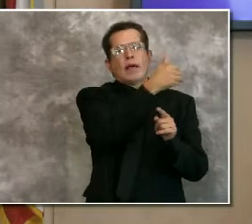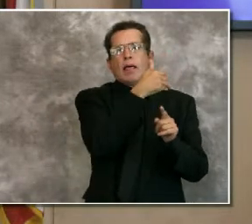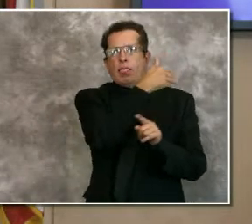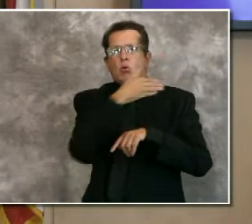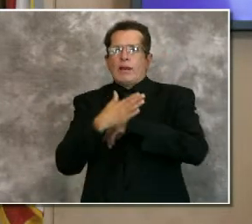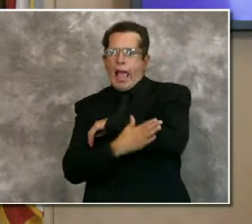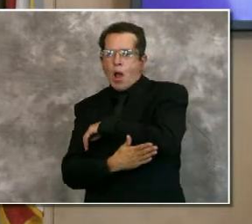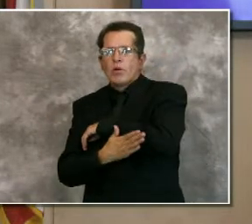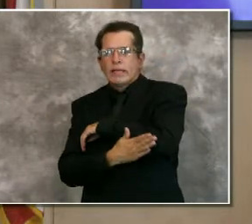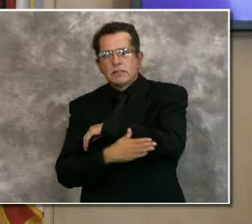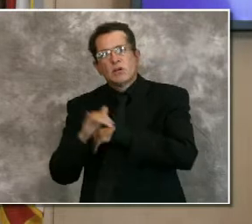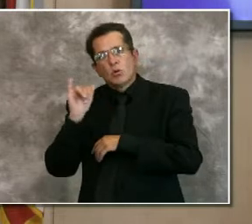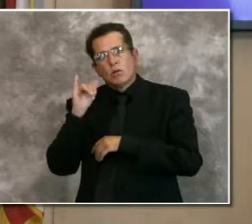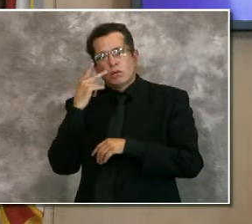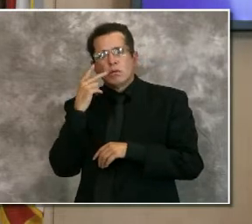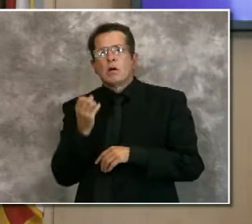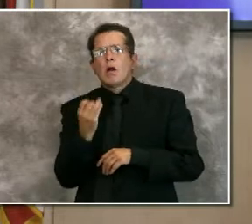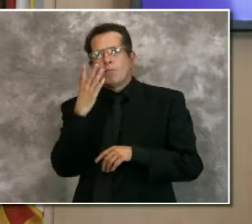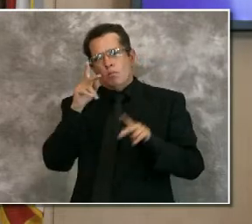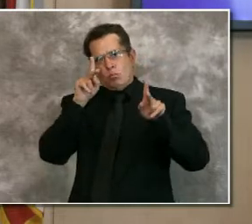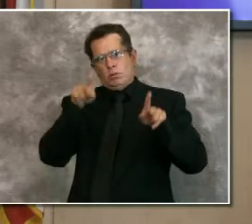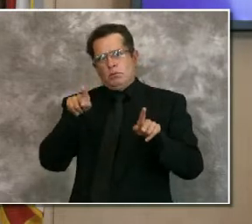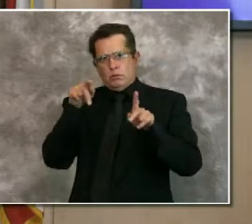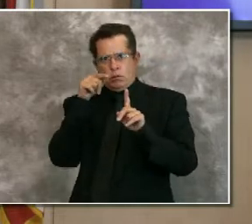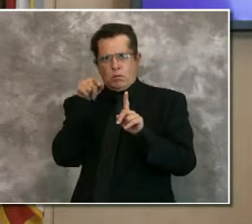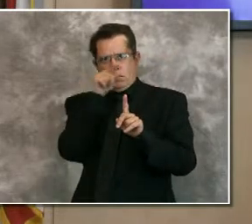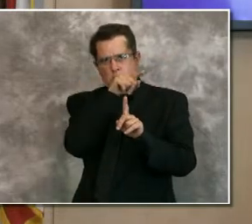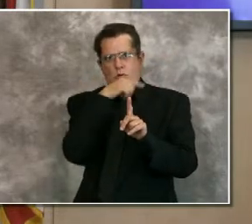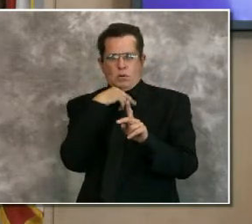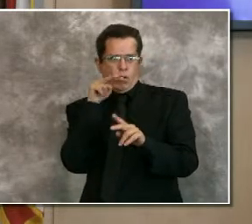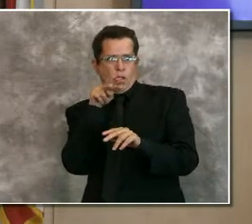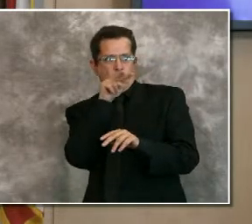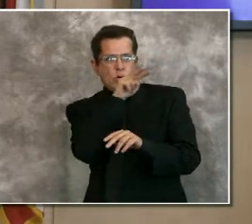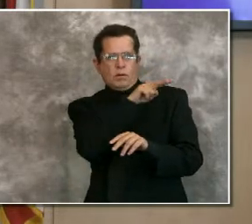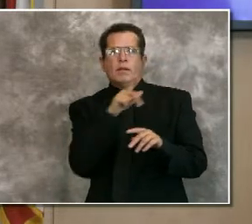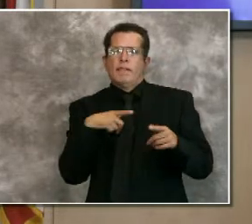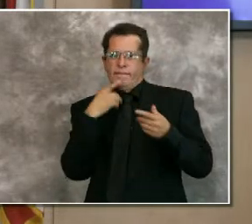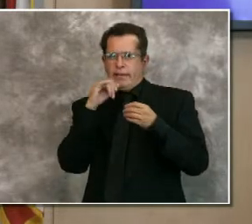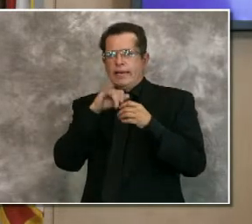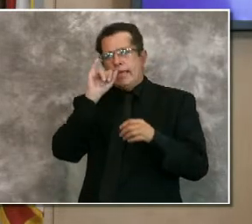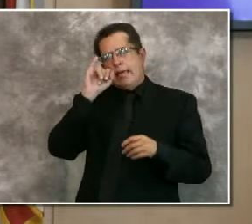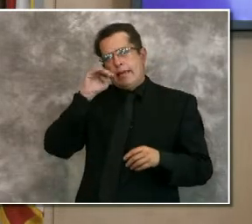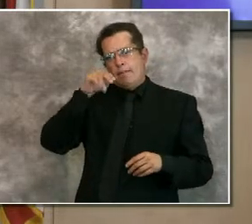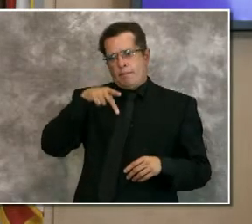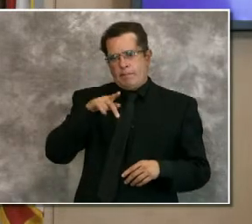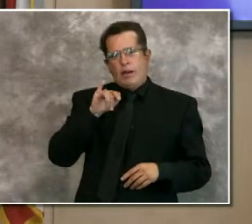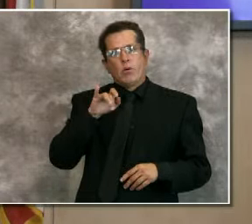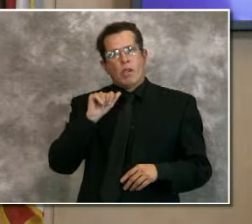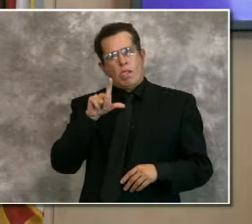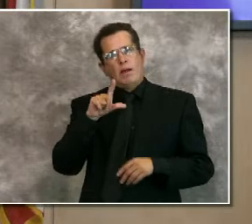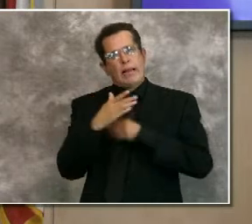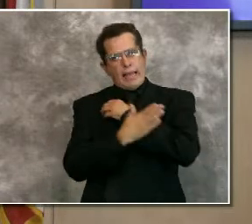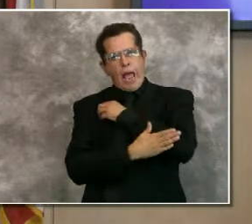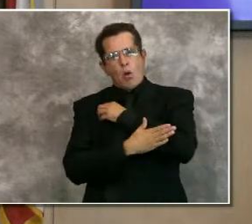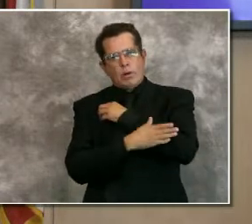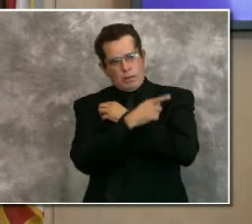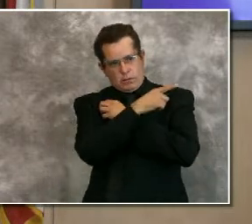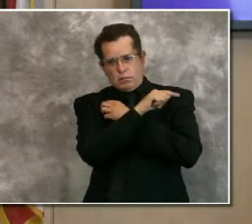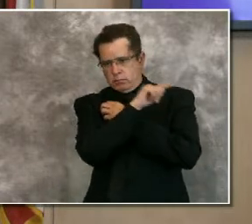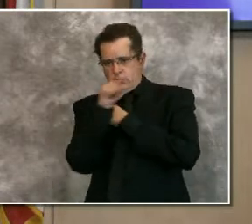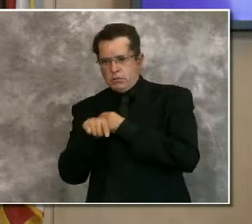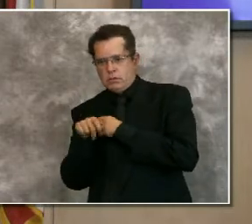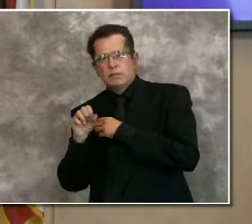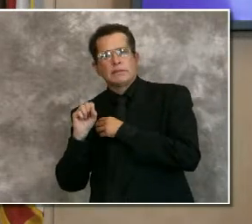residences. Certainly the number of individuals who live in Imperial County who are diagnosed in San Diego